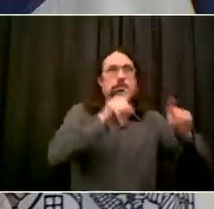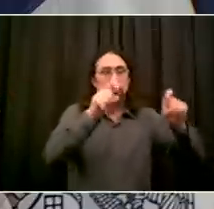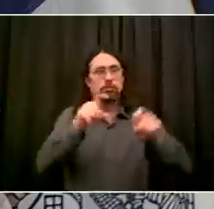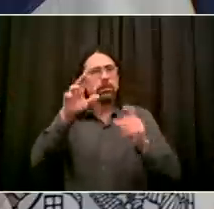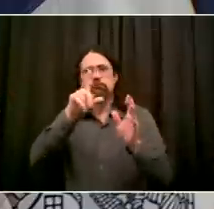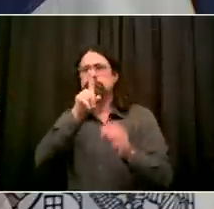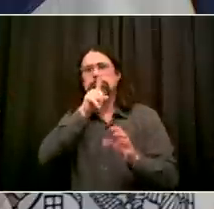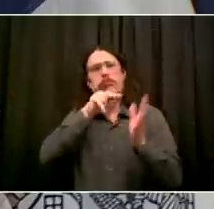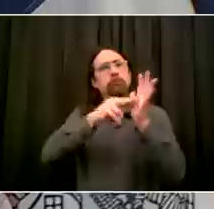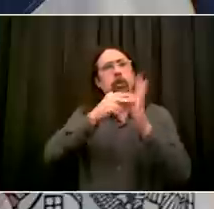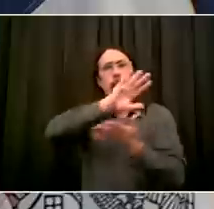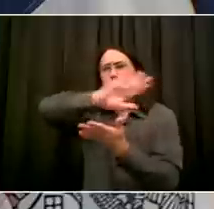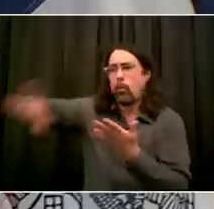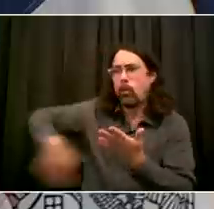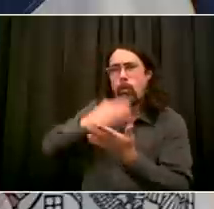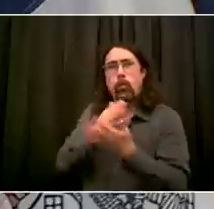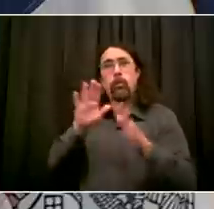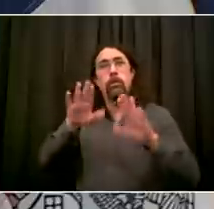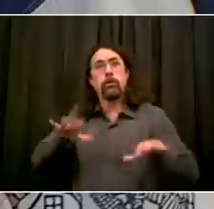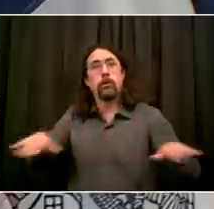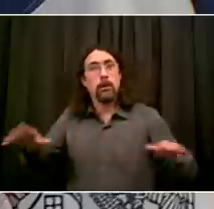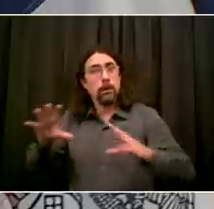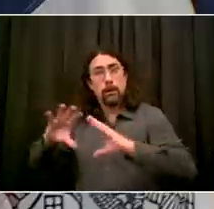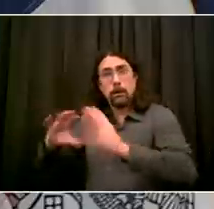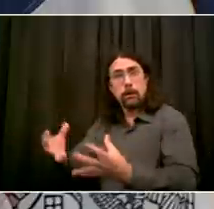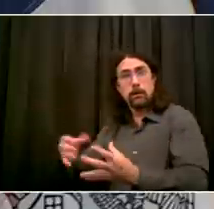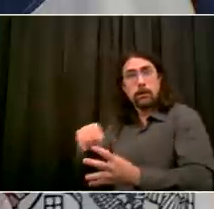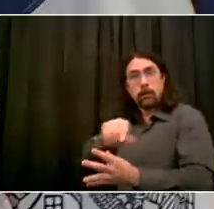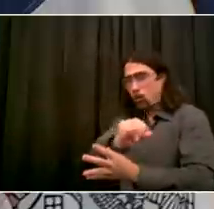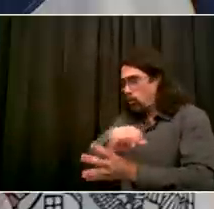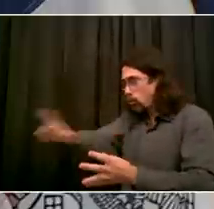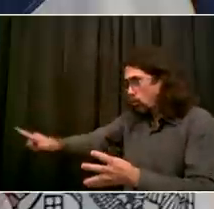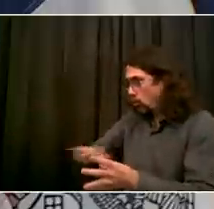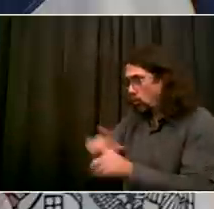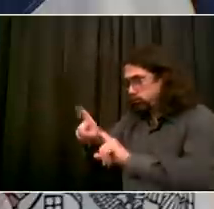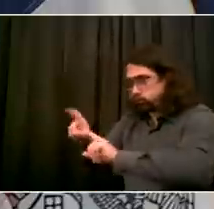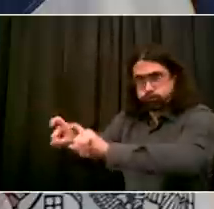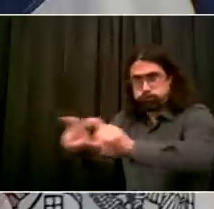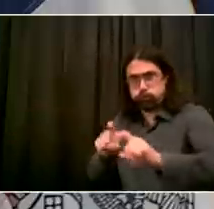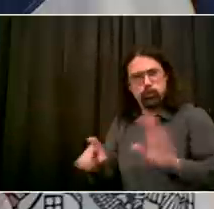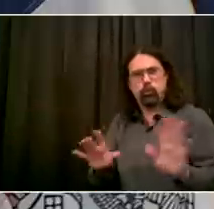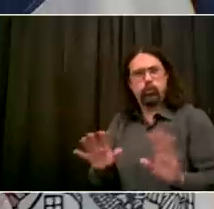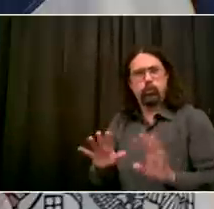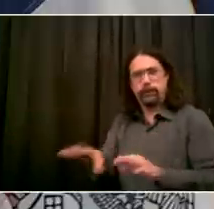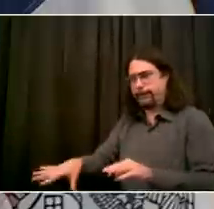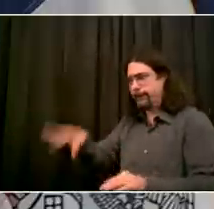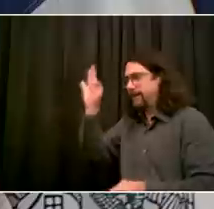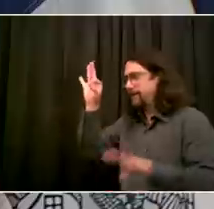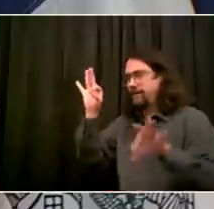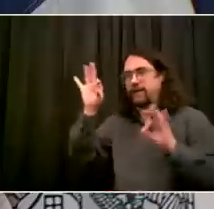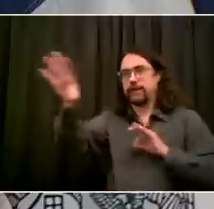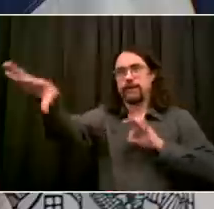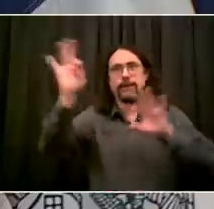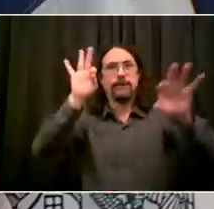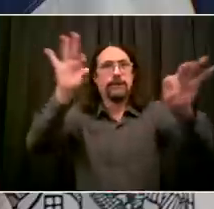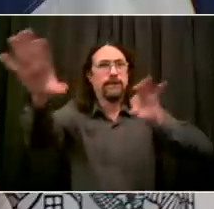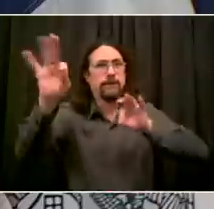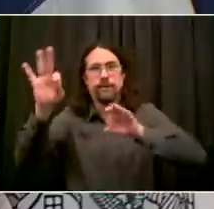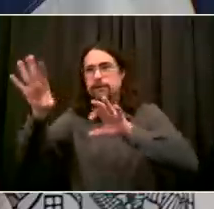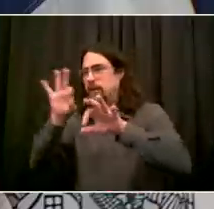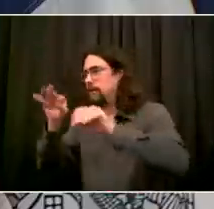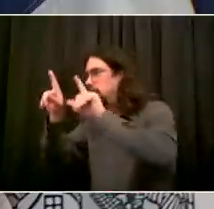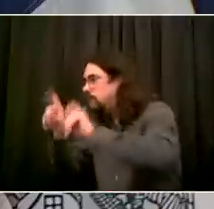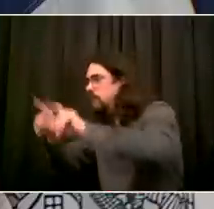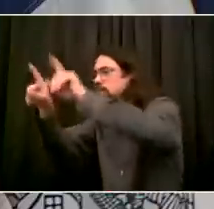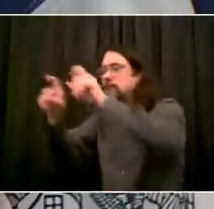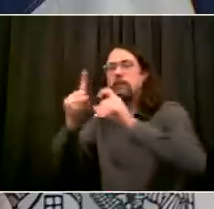works and to encourage them to sign that form. Now, families always have questions about testing, want to know more, want to know how it works.